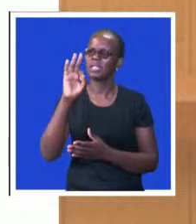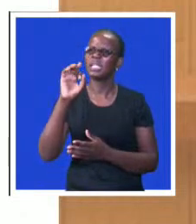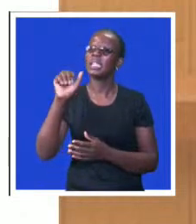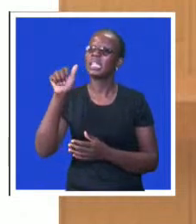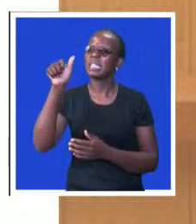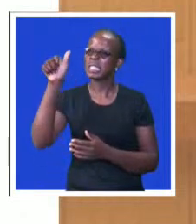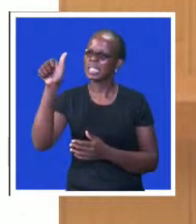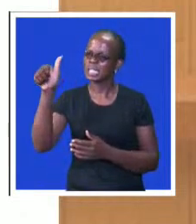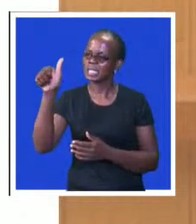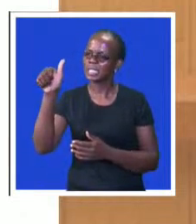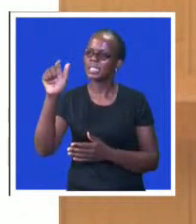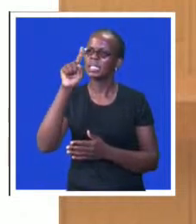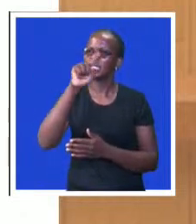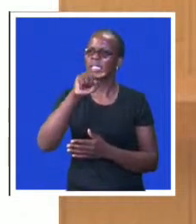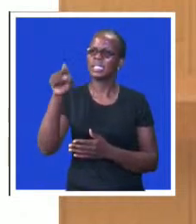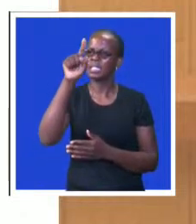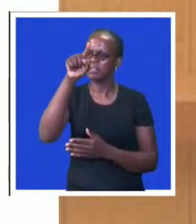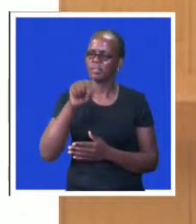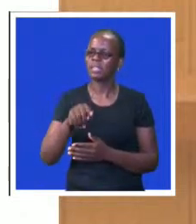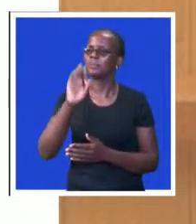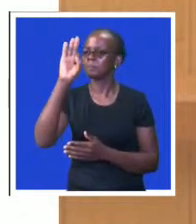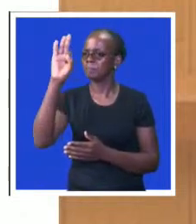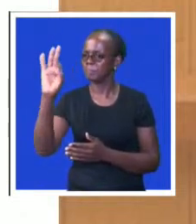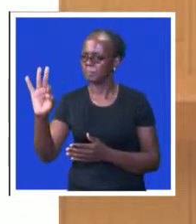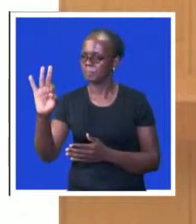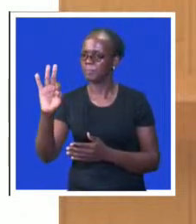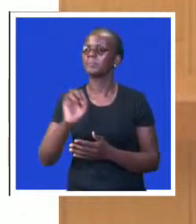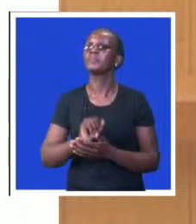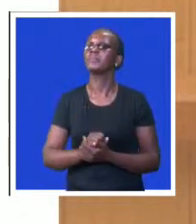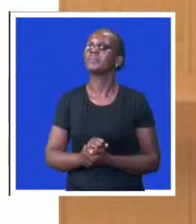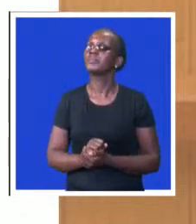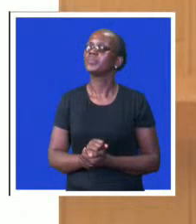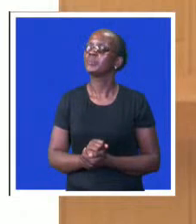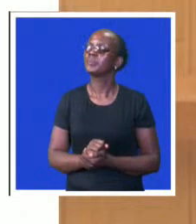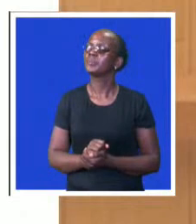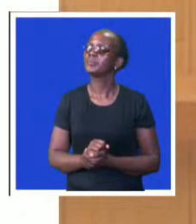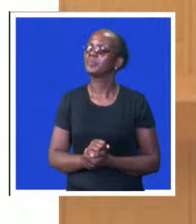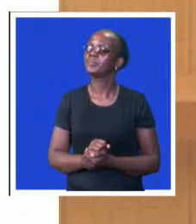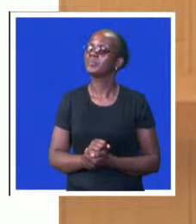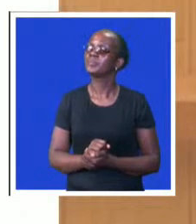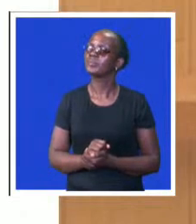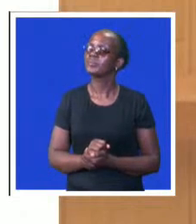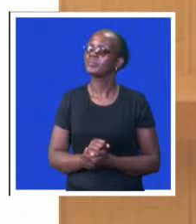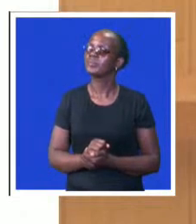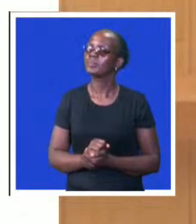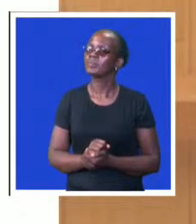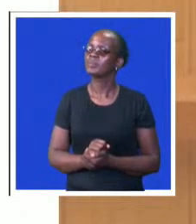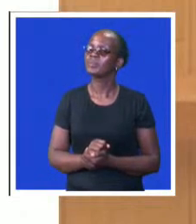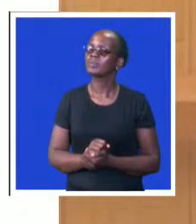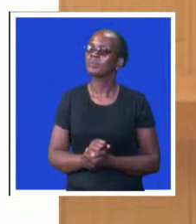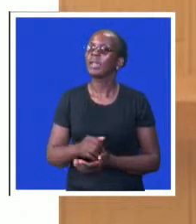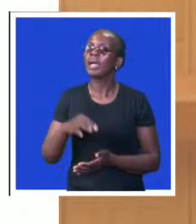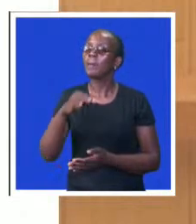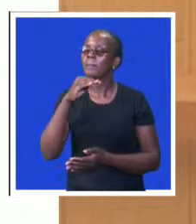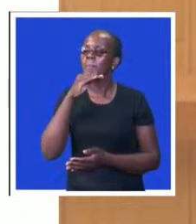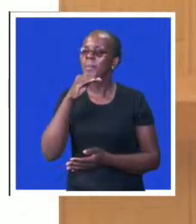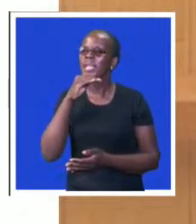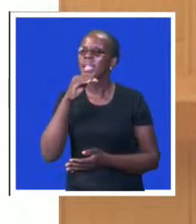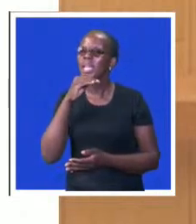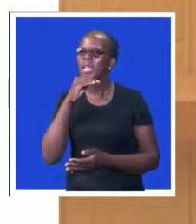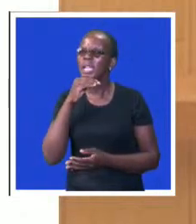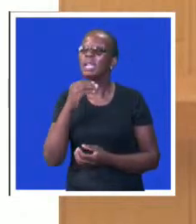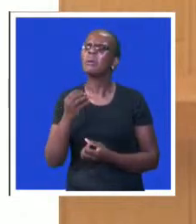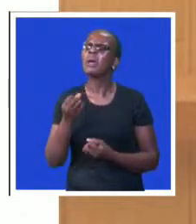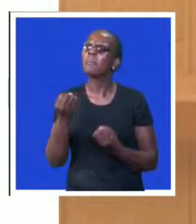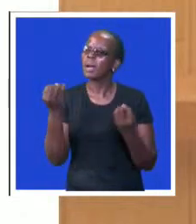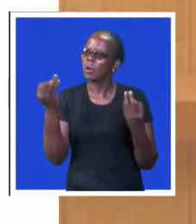6 divided by 3. 6 divided by 3. Which means how many 3's do we